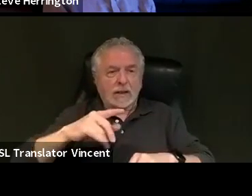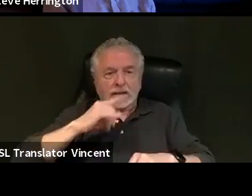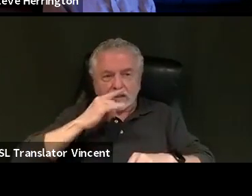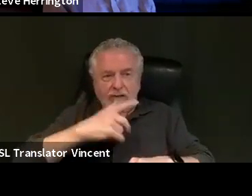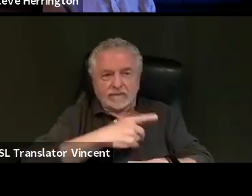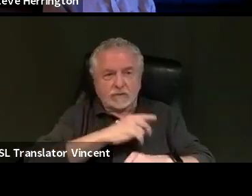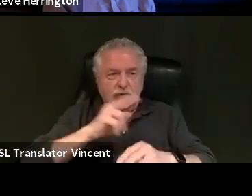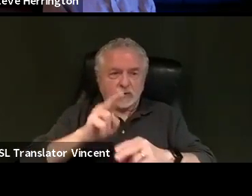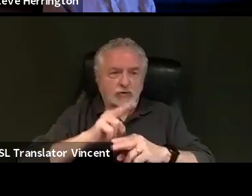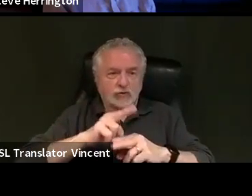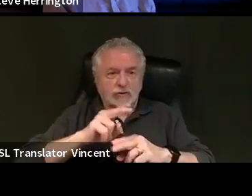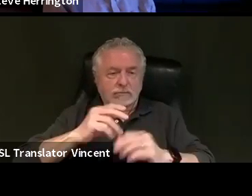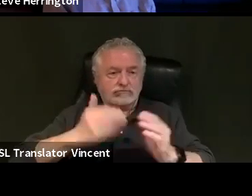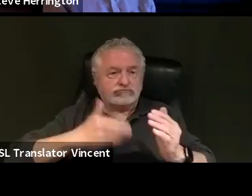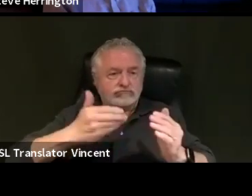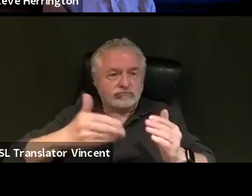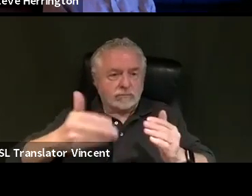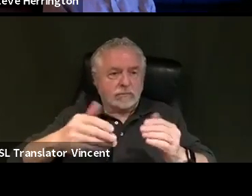vaccines that we routinely